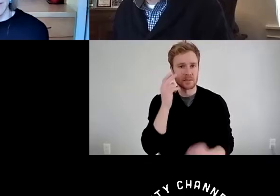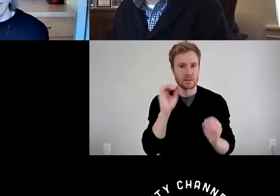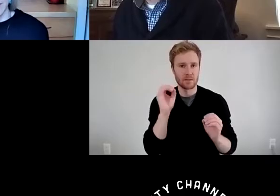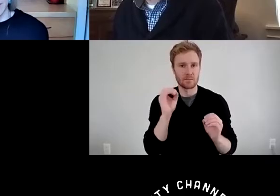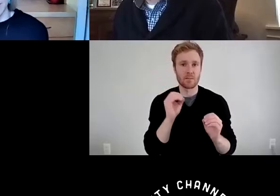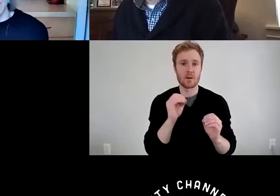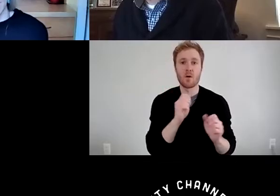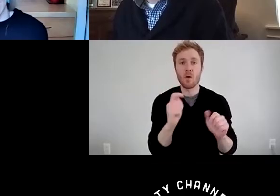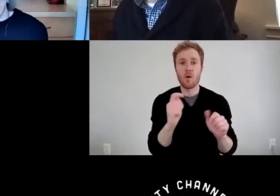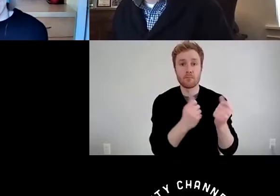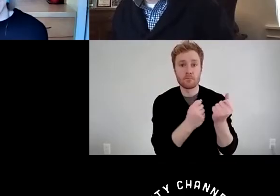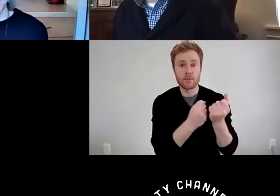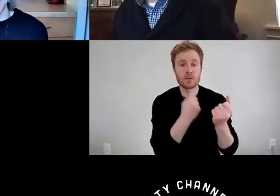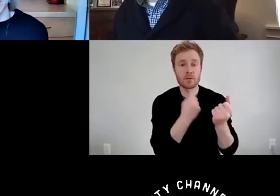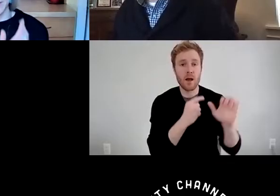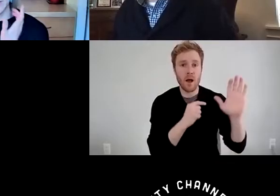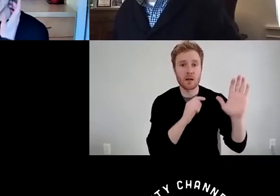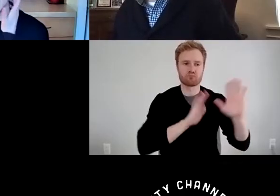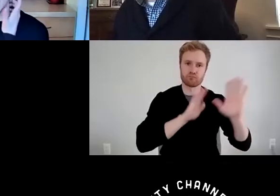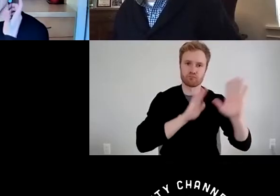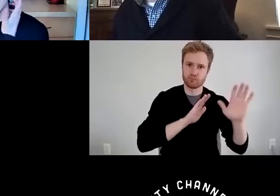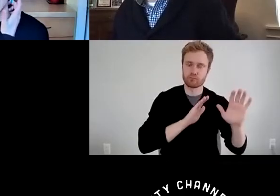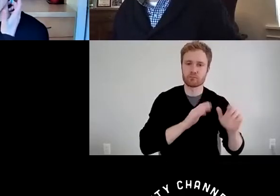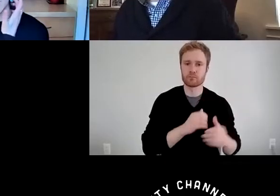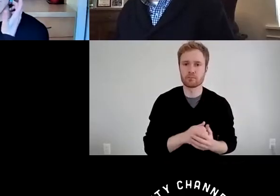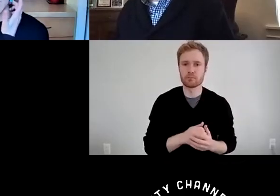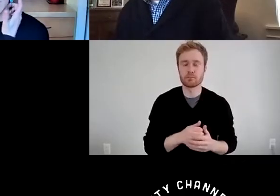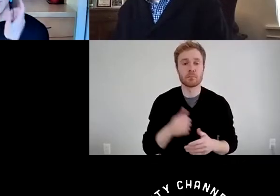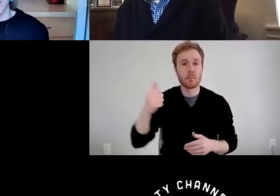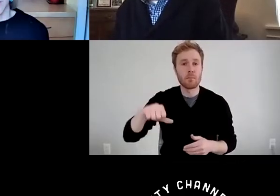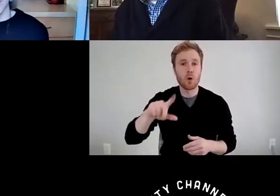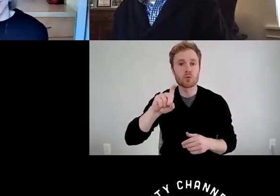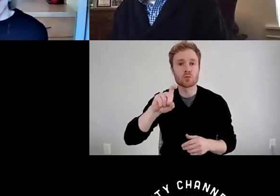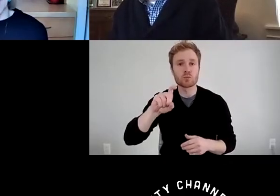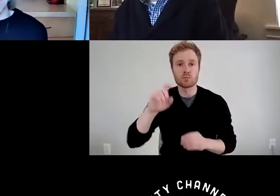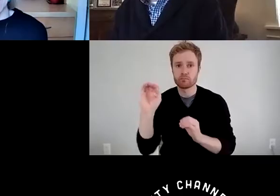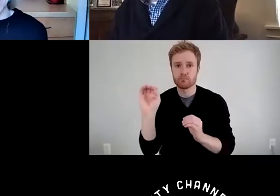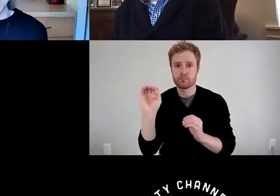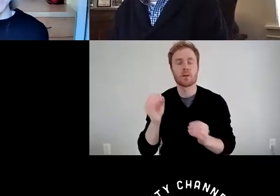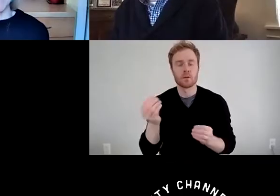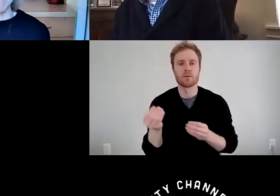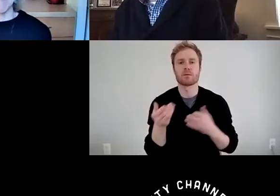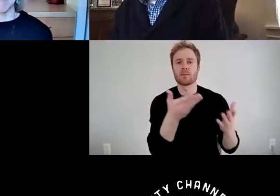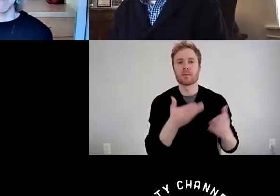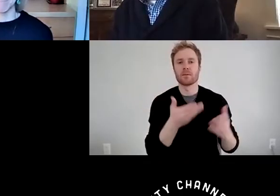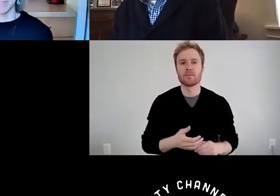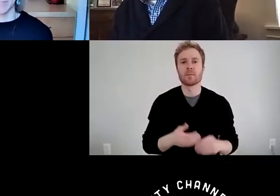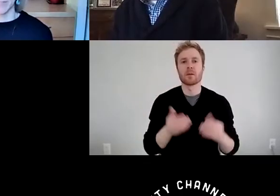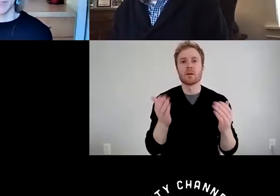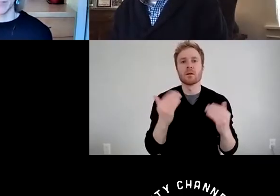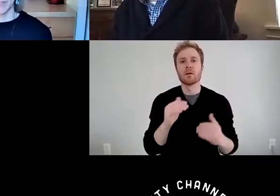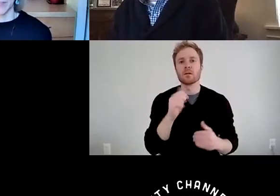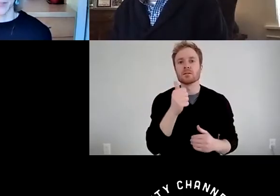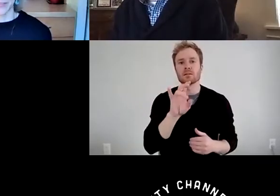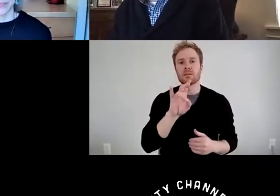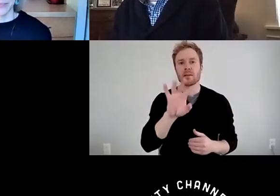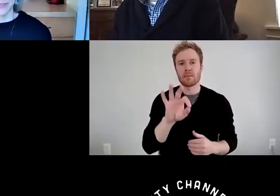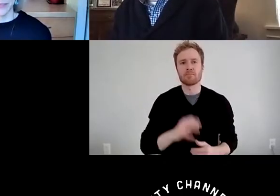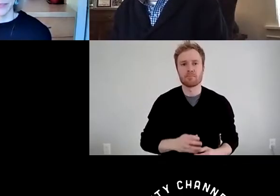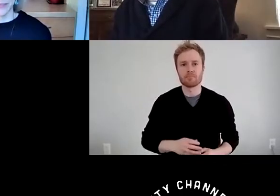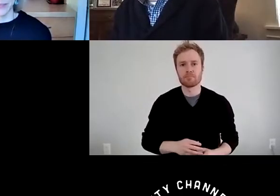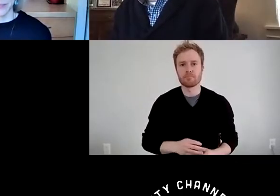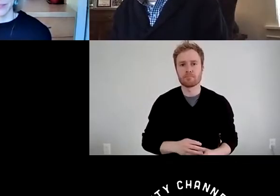to utilize our water that it's become such a big problem in some of my areas, and to create it something